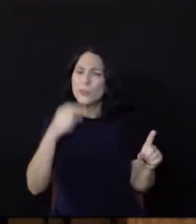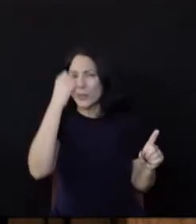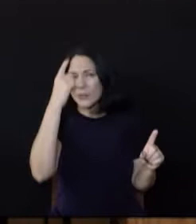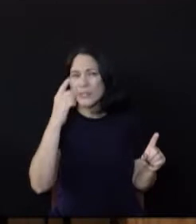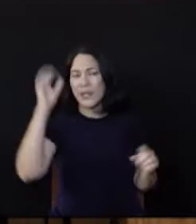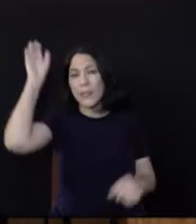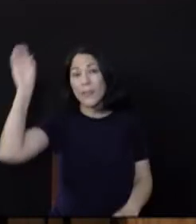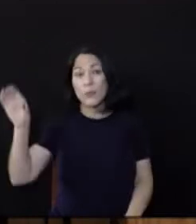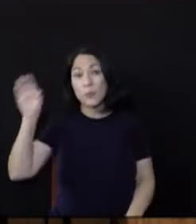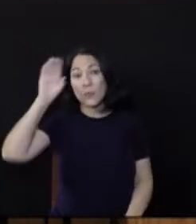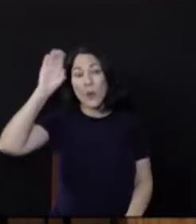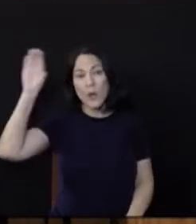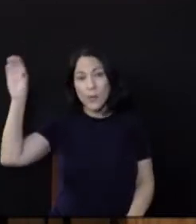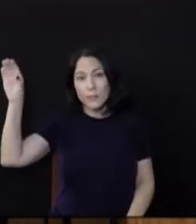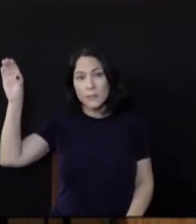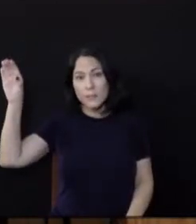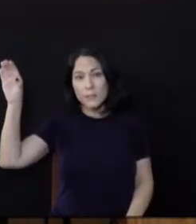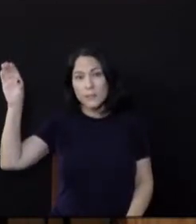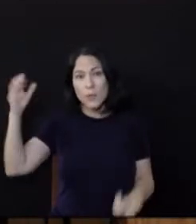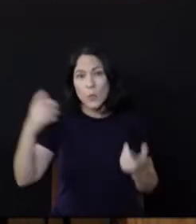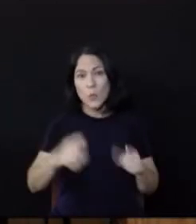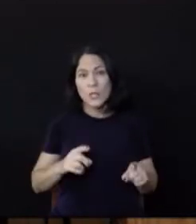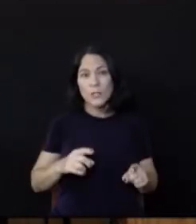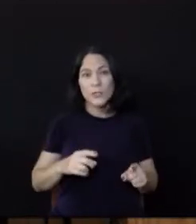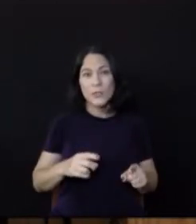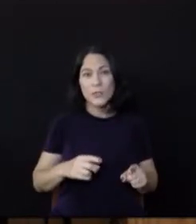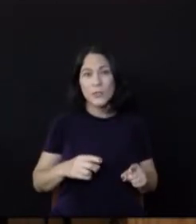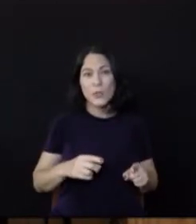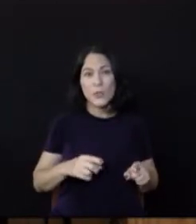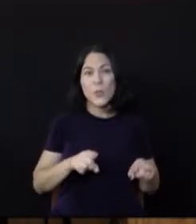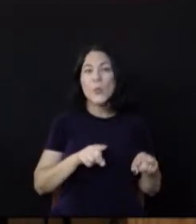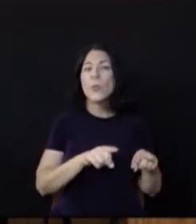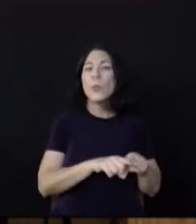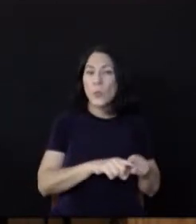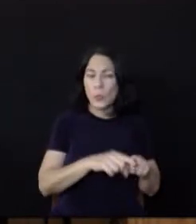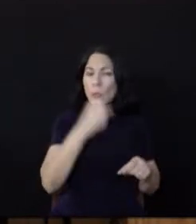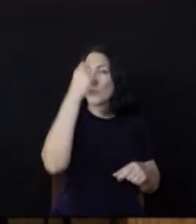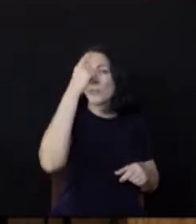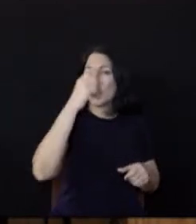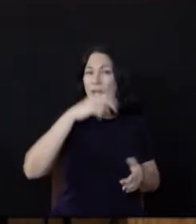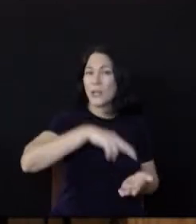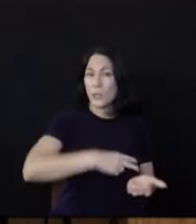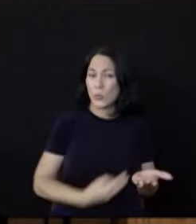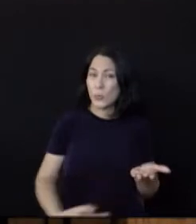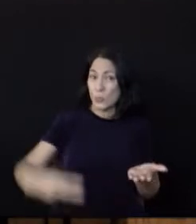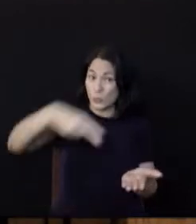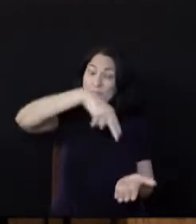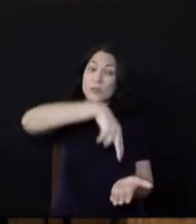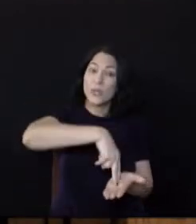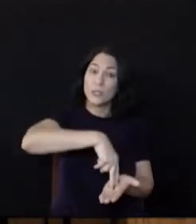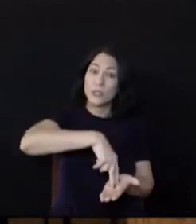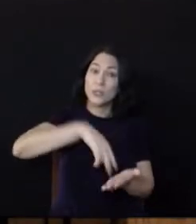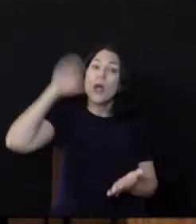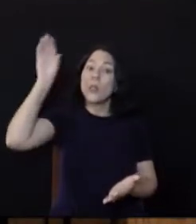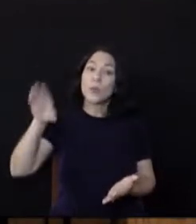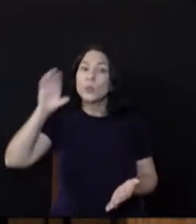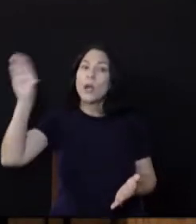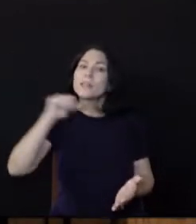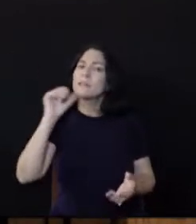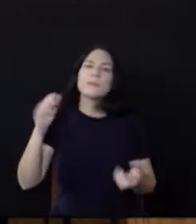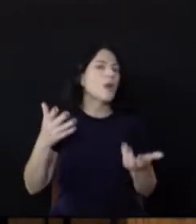the cross when you also begin to understand the resurrection? You see, the cross is